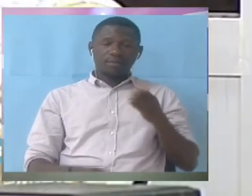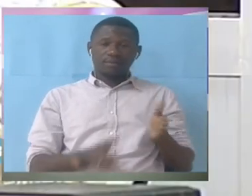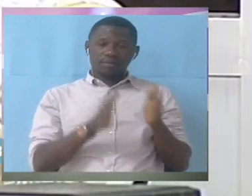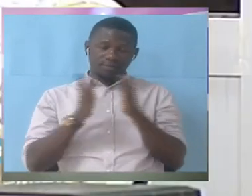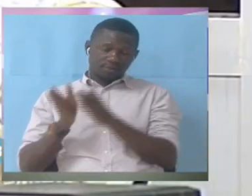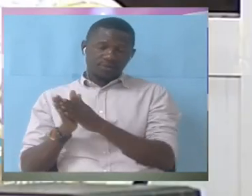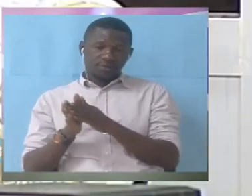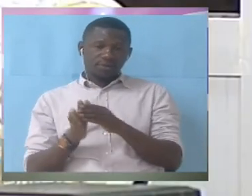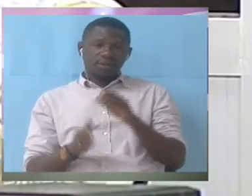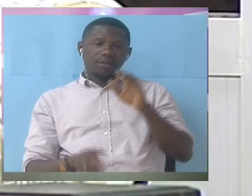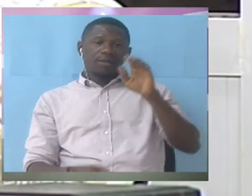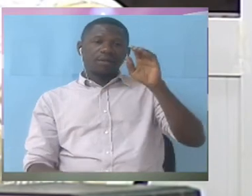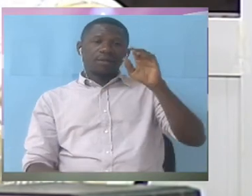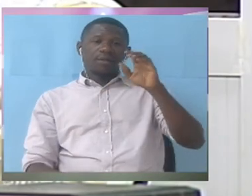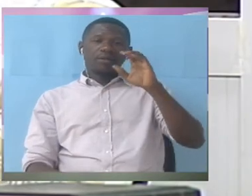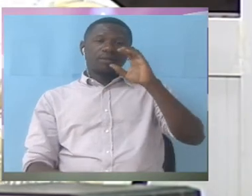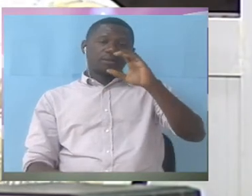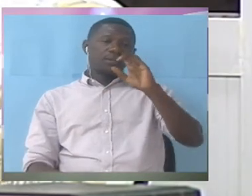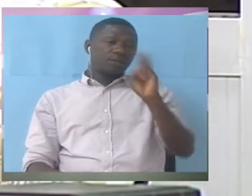Ibrahima Chongan, then